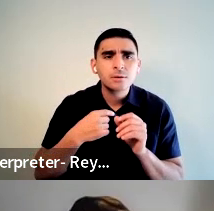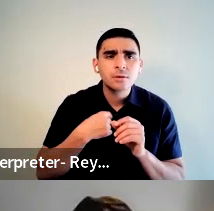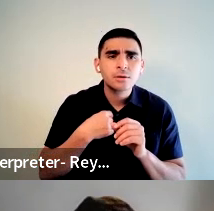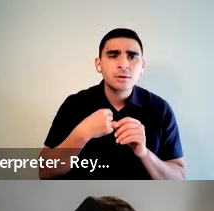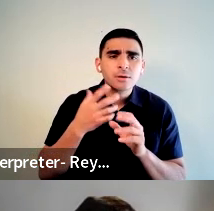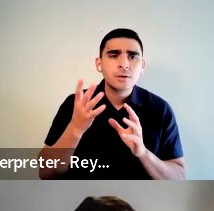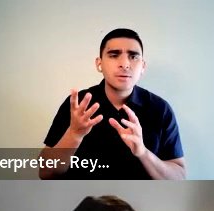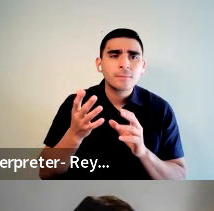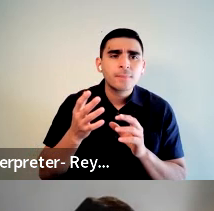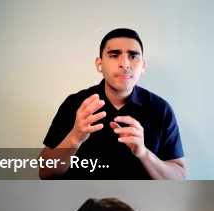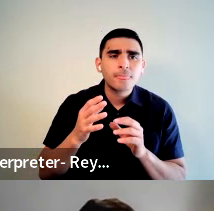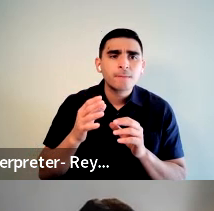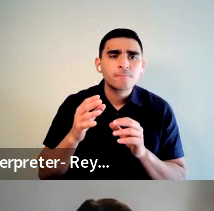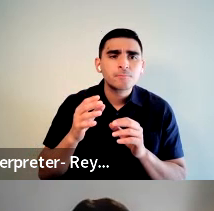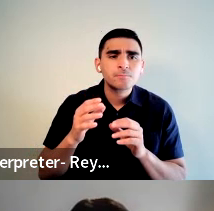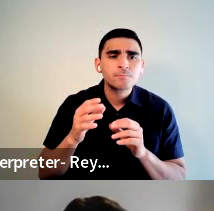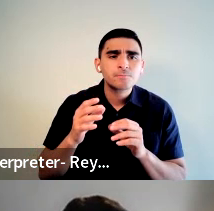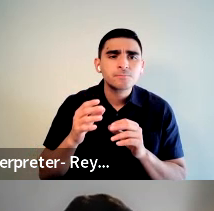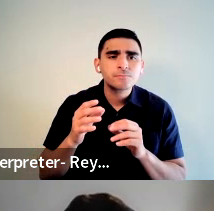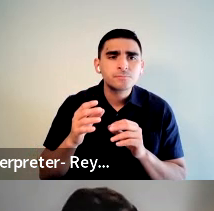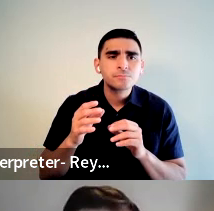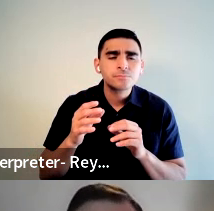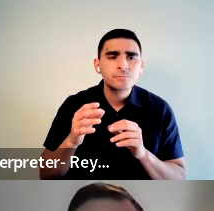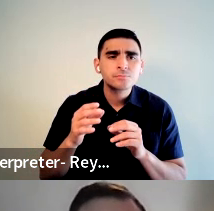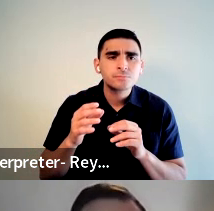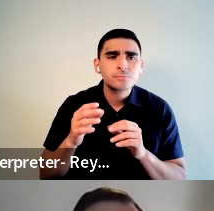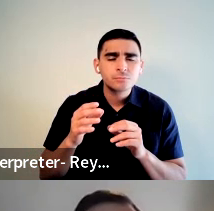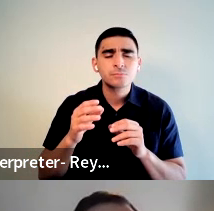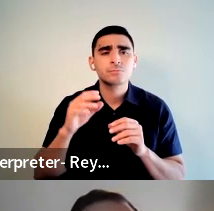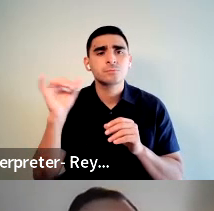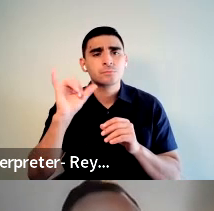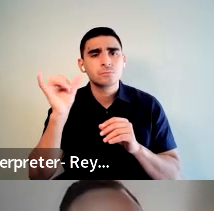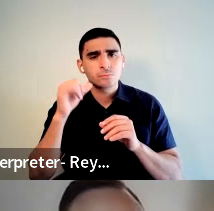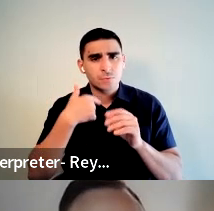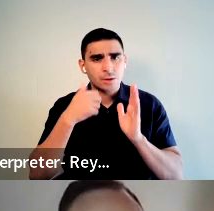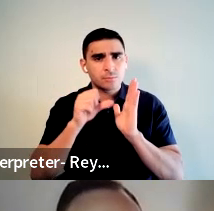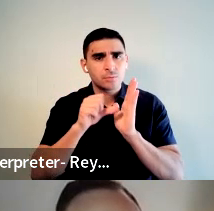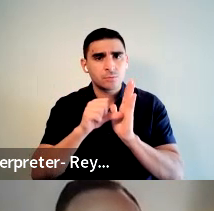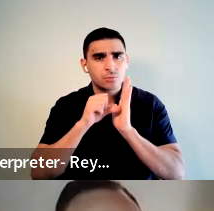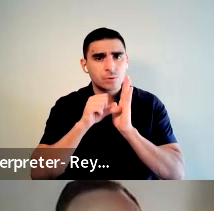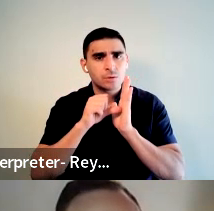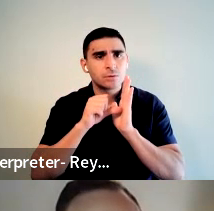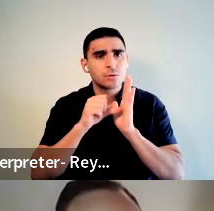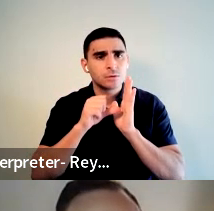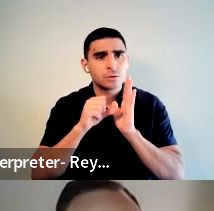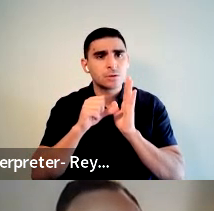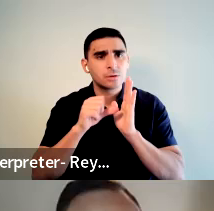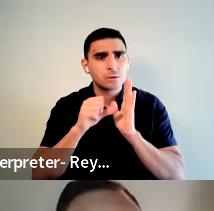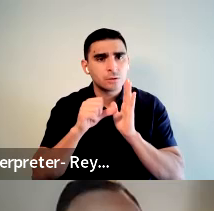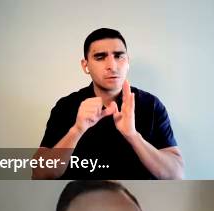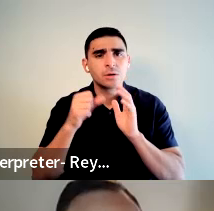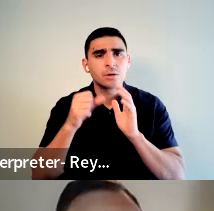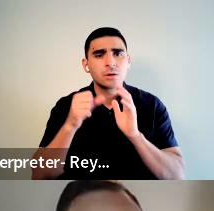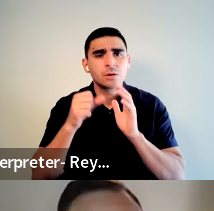other than noting how impressed I am if, following this closely, a meeting with county